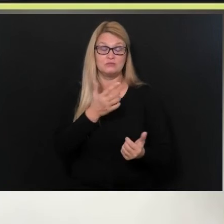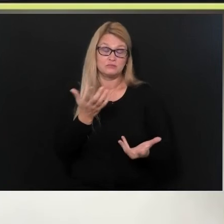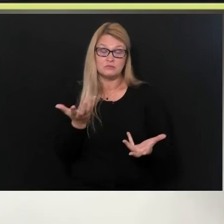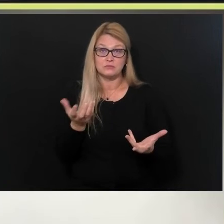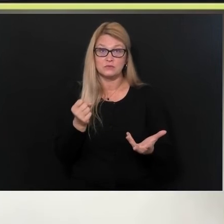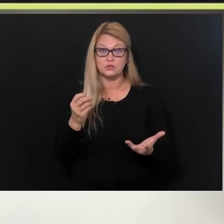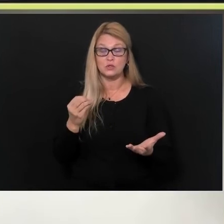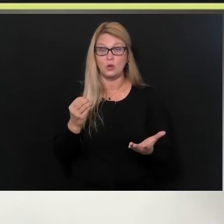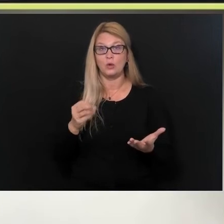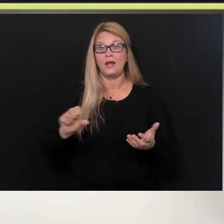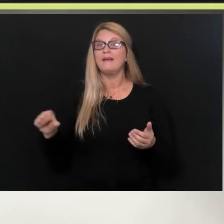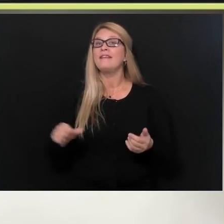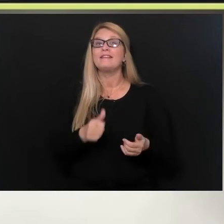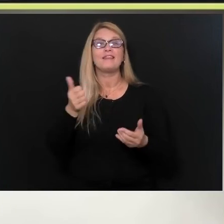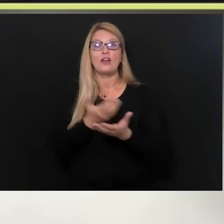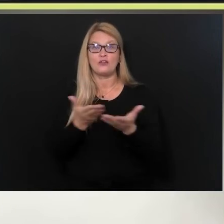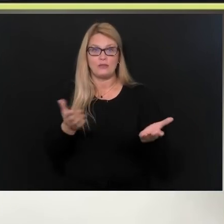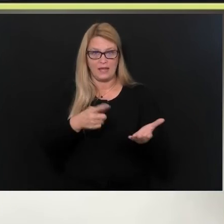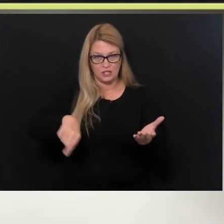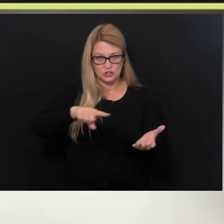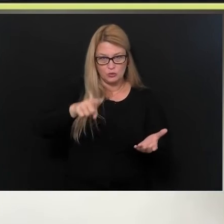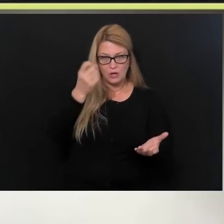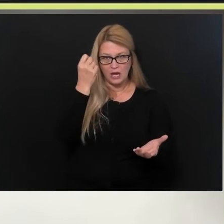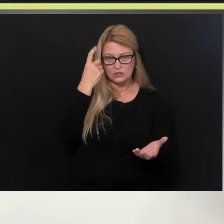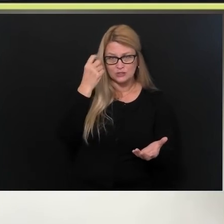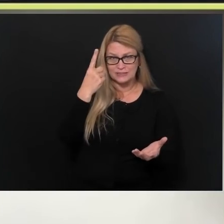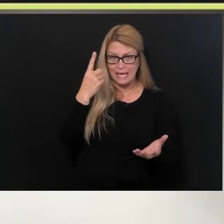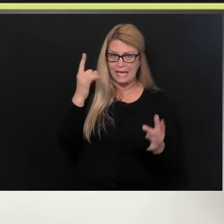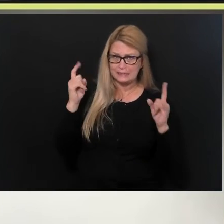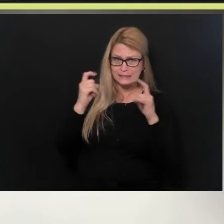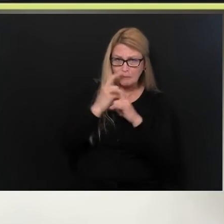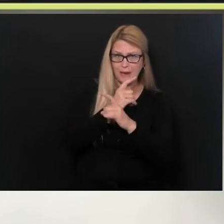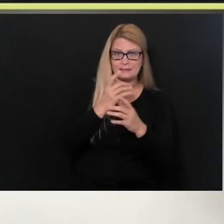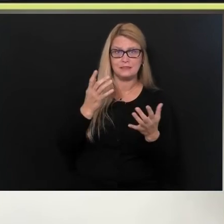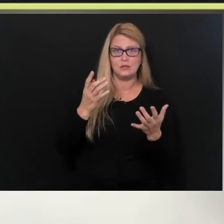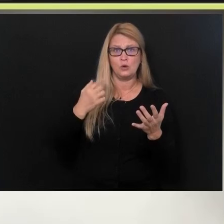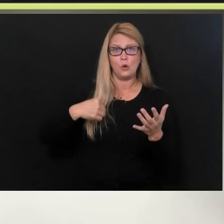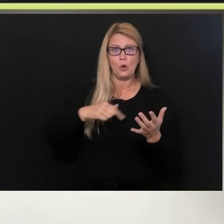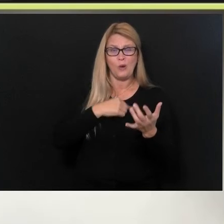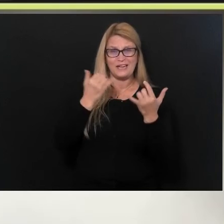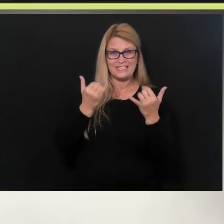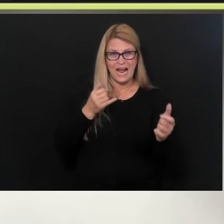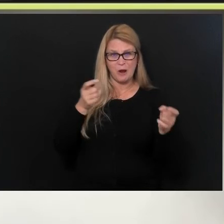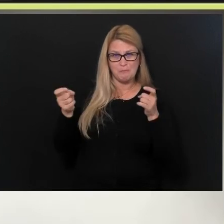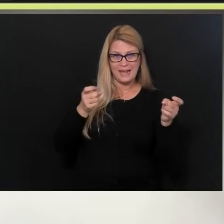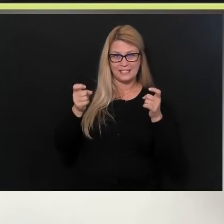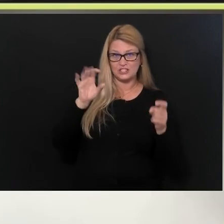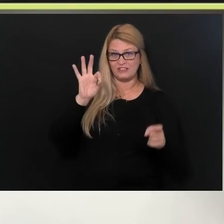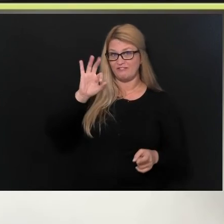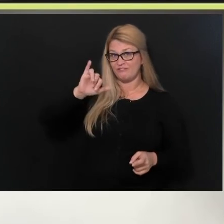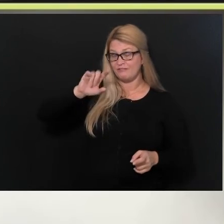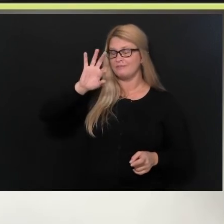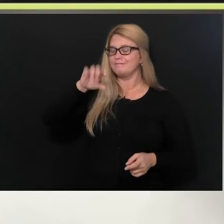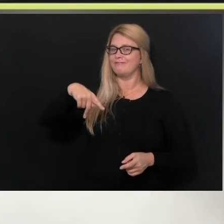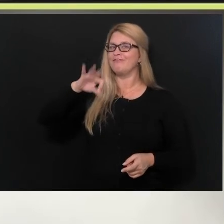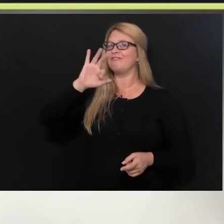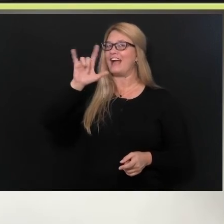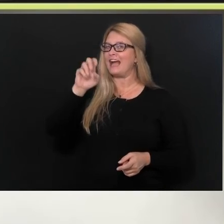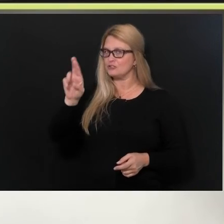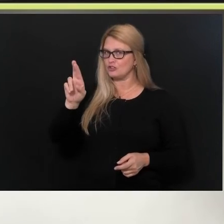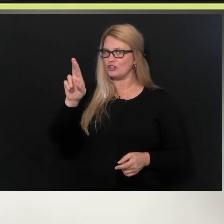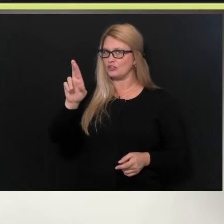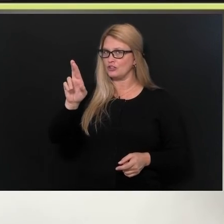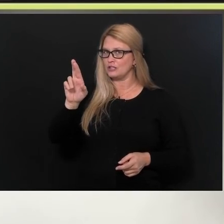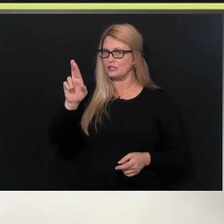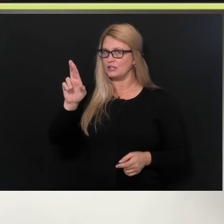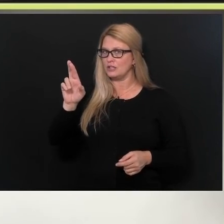thing I'd point out, just so you understand the complexity of this, we're now managing Pfizer vaccine with one set